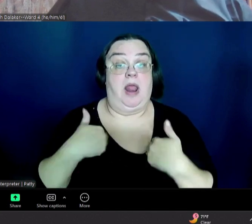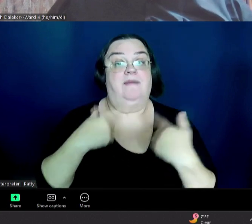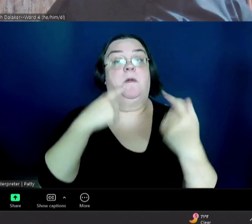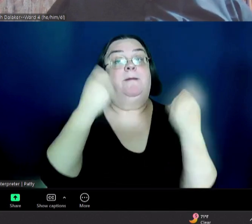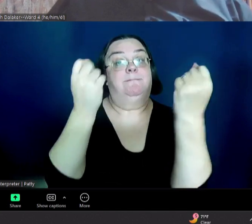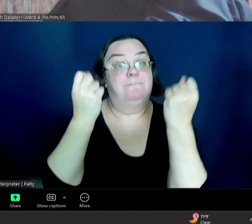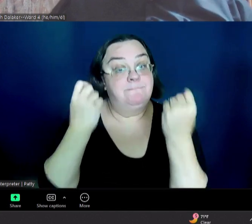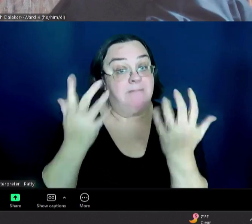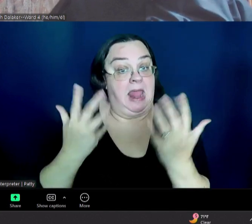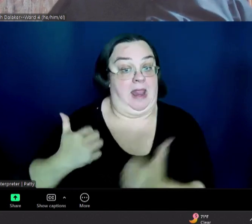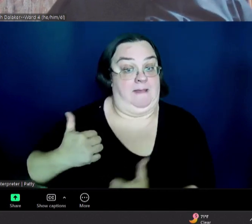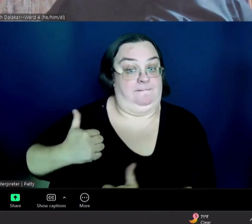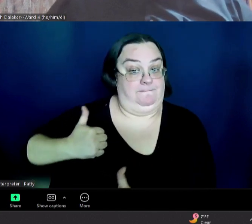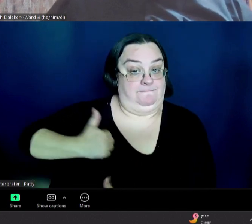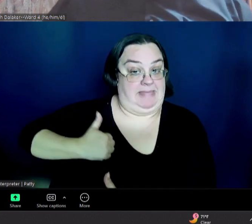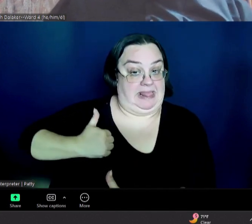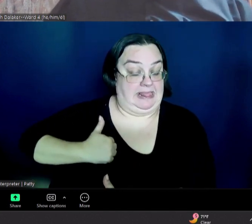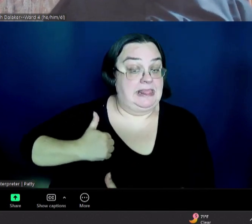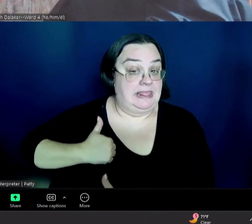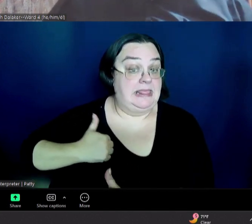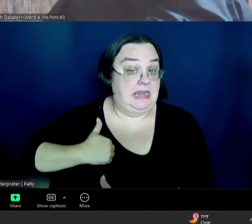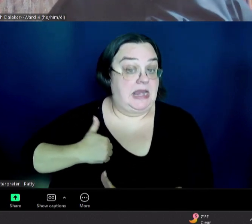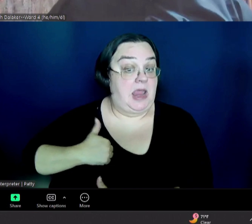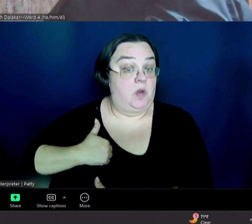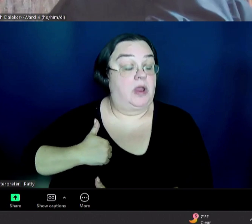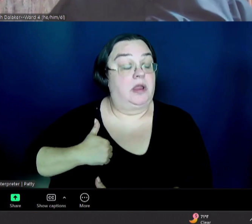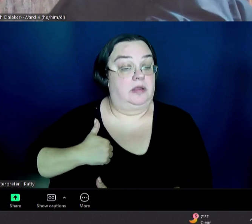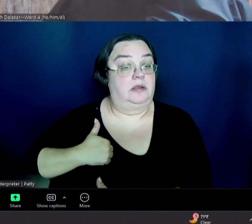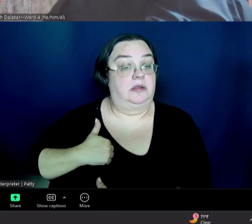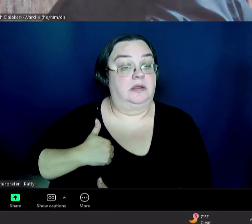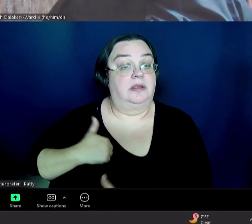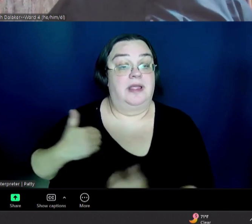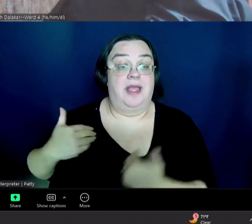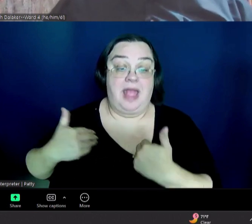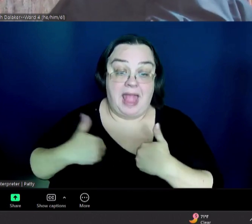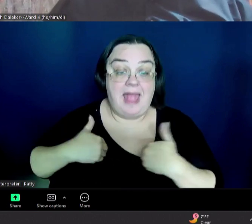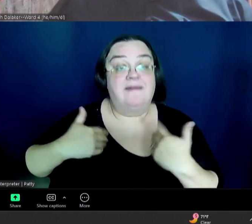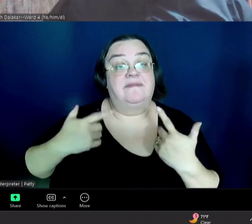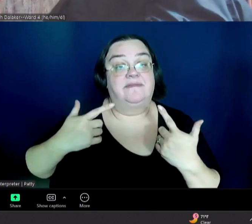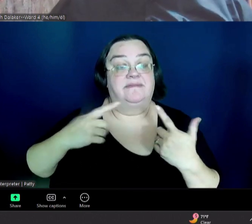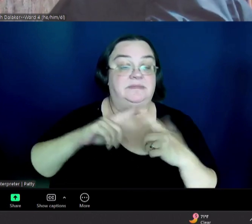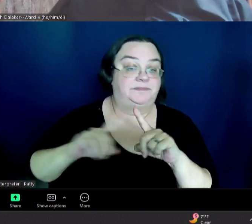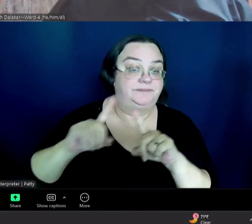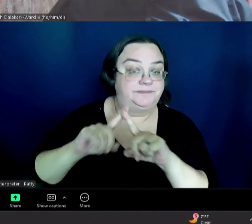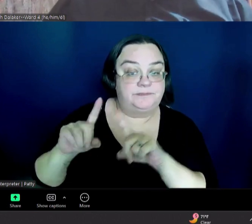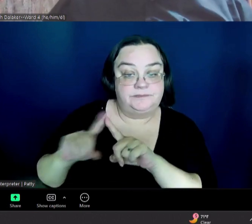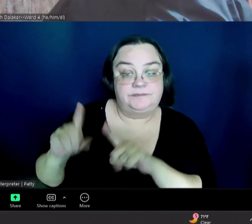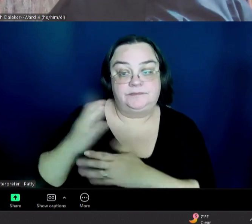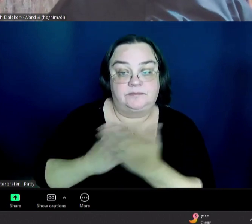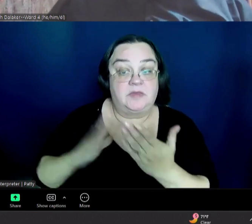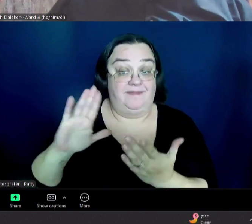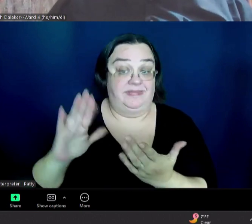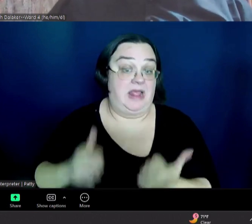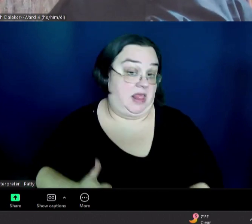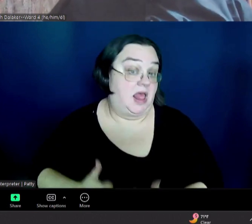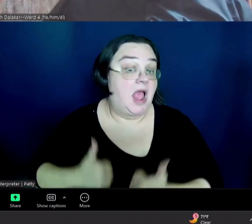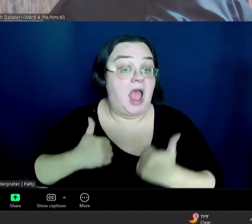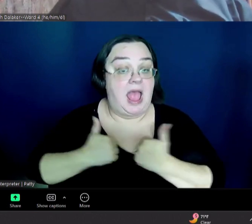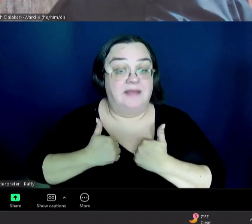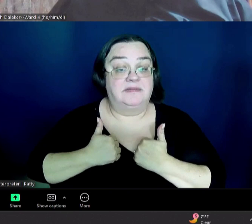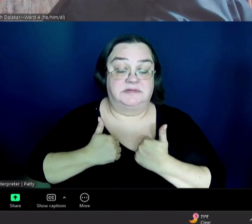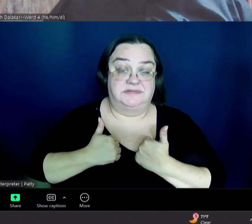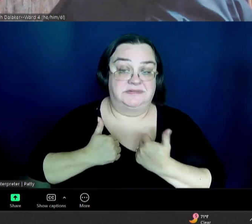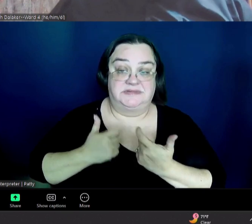many military members are having various aspects of their lives